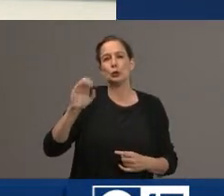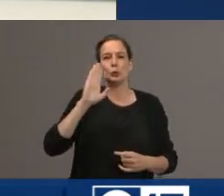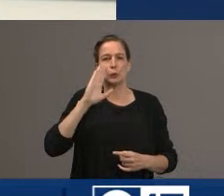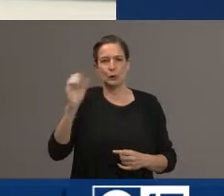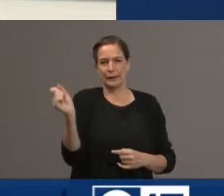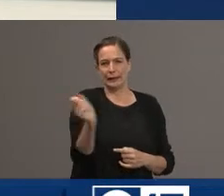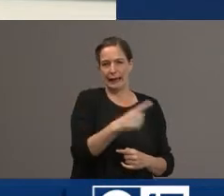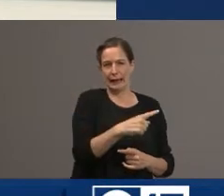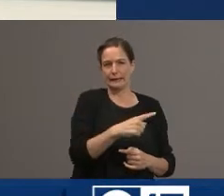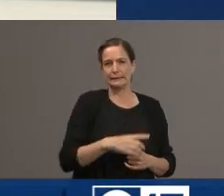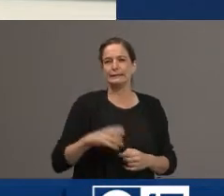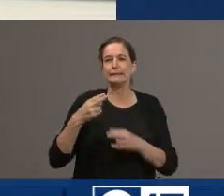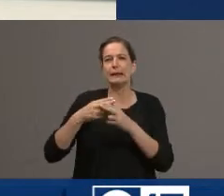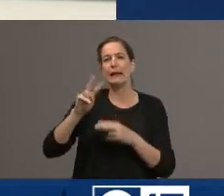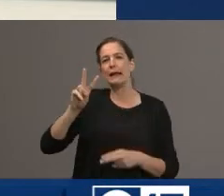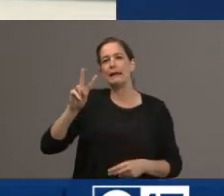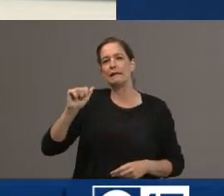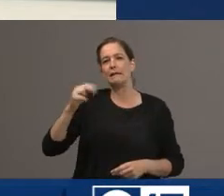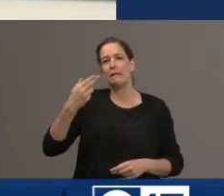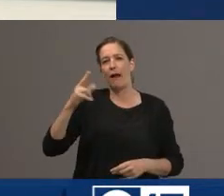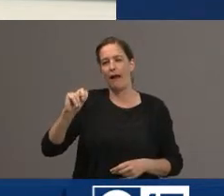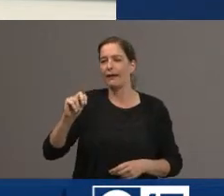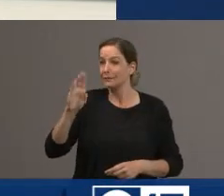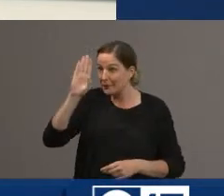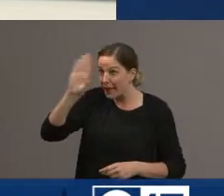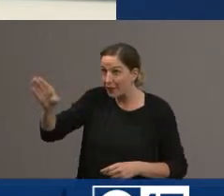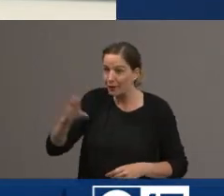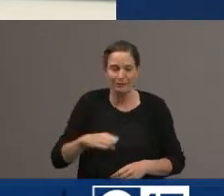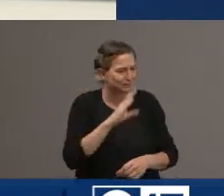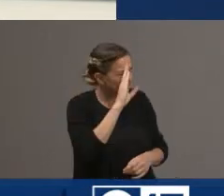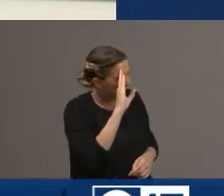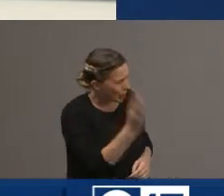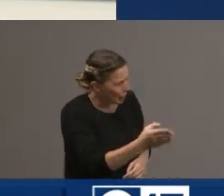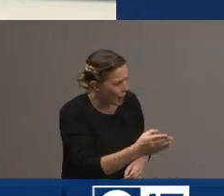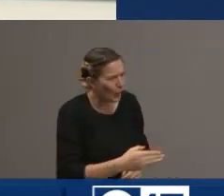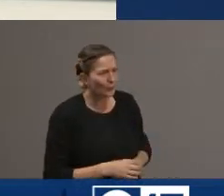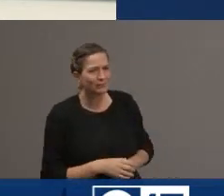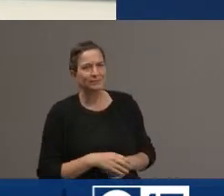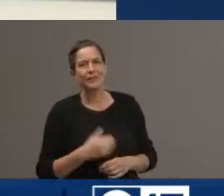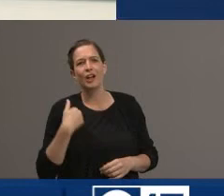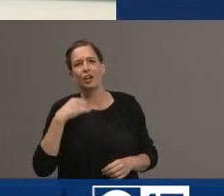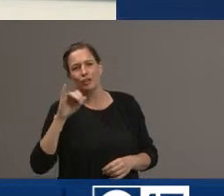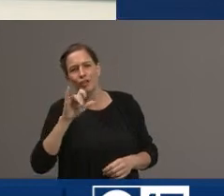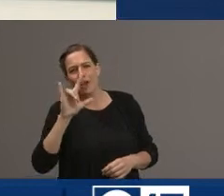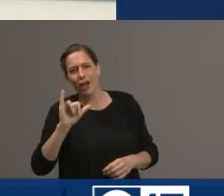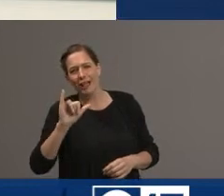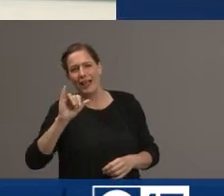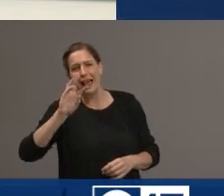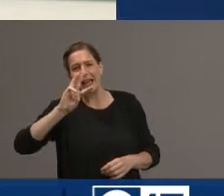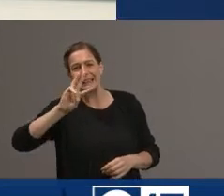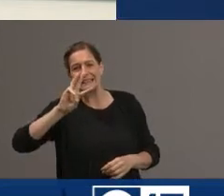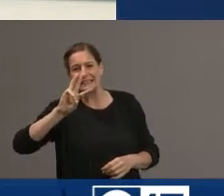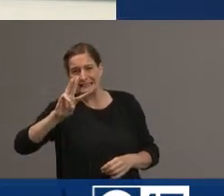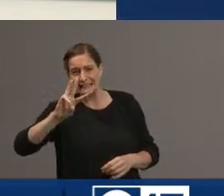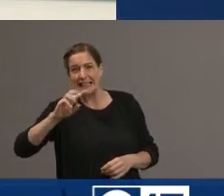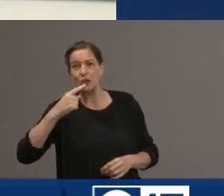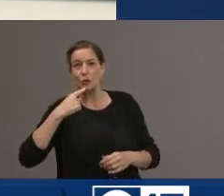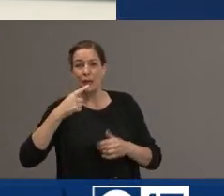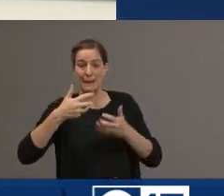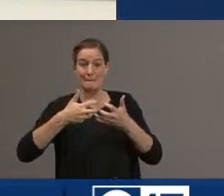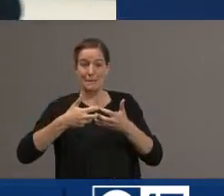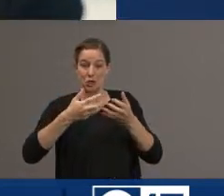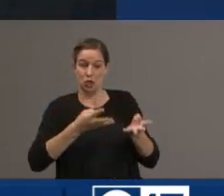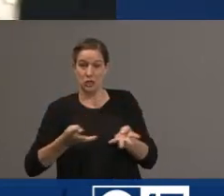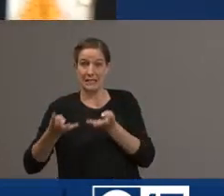Hello, Vaughn. Hello there. Appreciate you both. July 6th, you said the new Roche machine was going to be coming in. That's about 2 weeks from